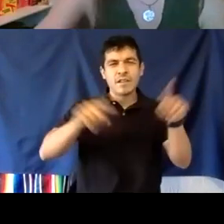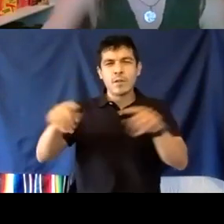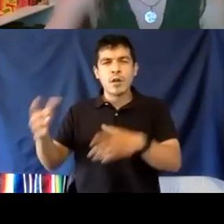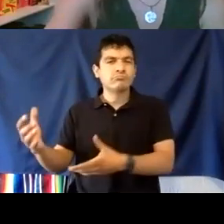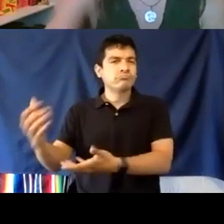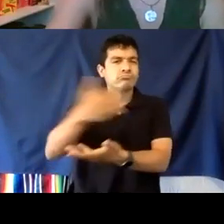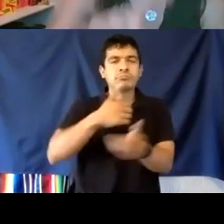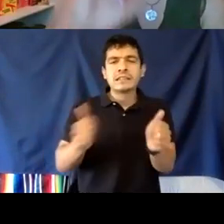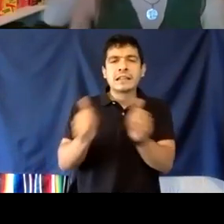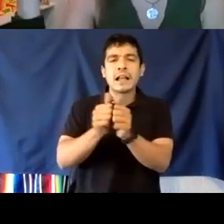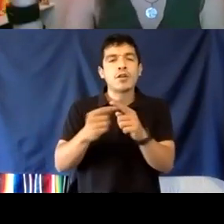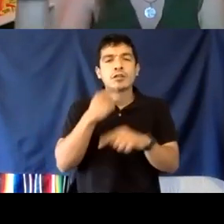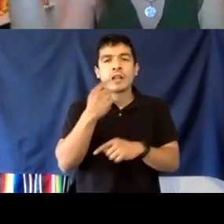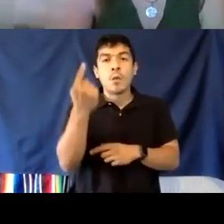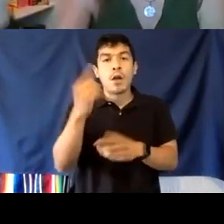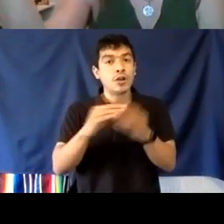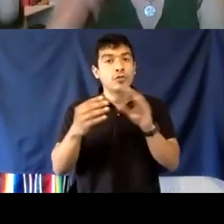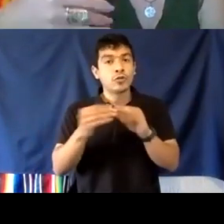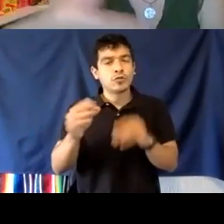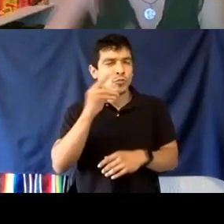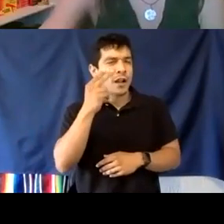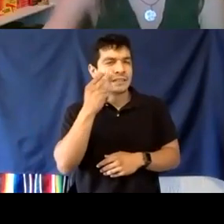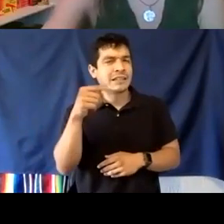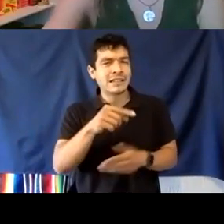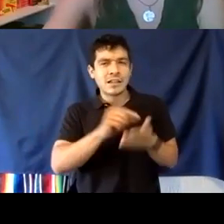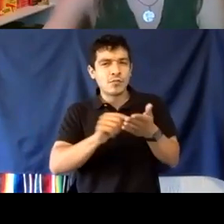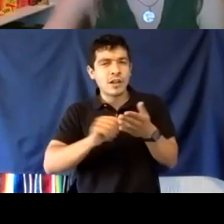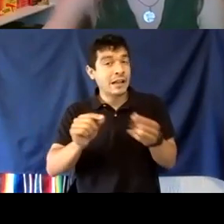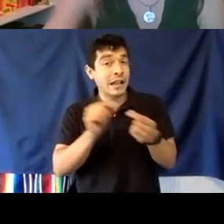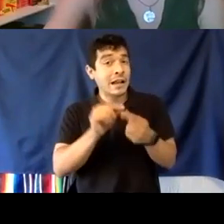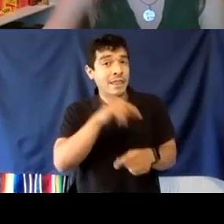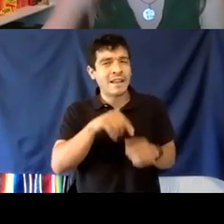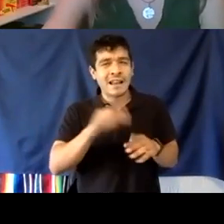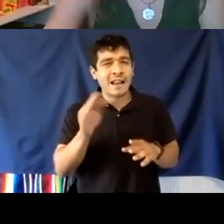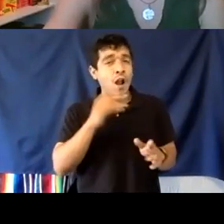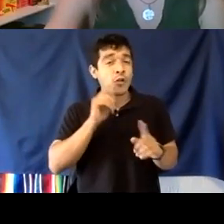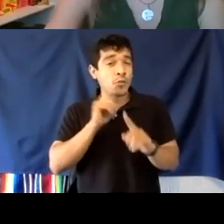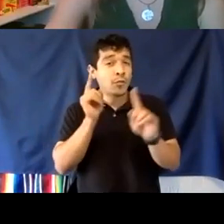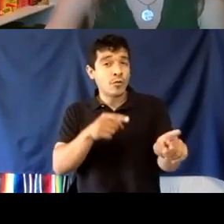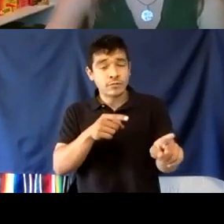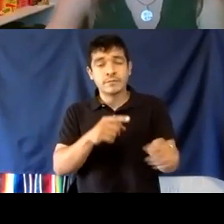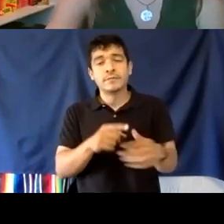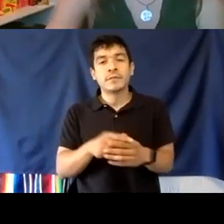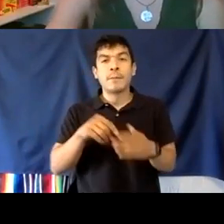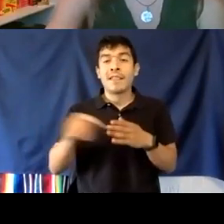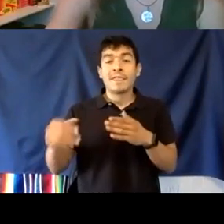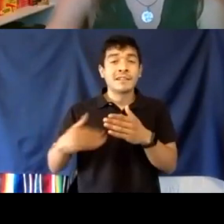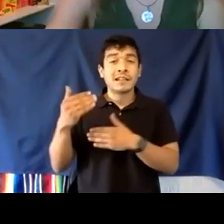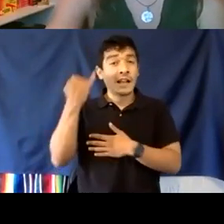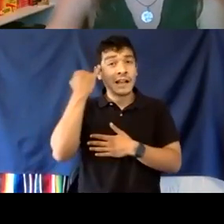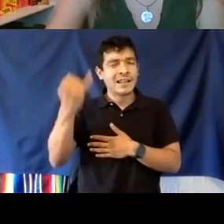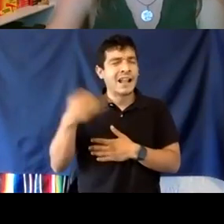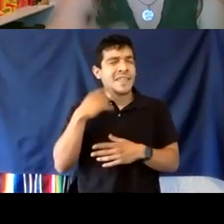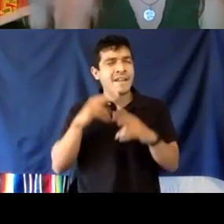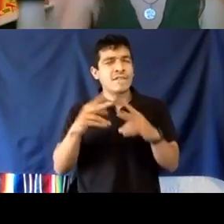to tell a concrete story. And so you all will see this written out exactly like this in the report. But this next one, I think, is pretty important